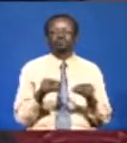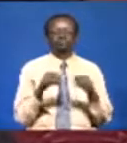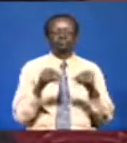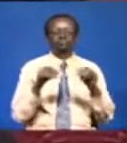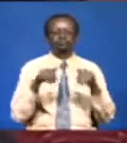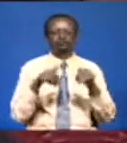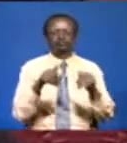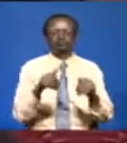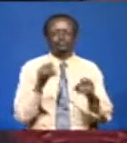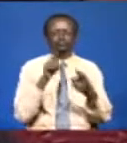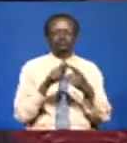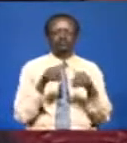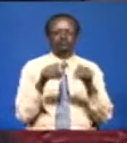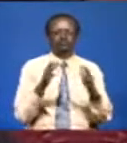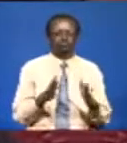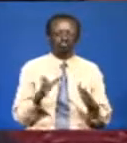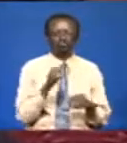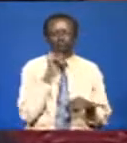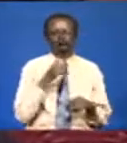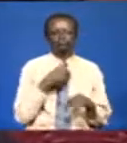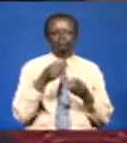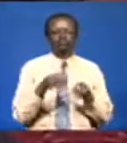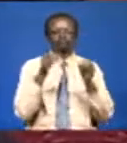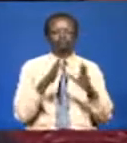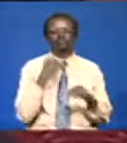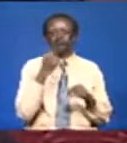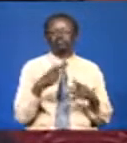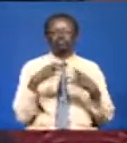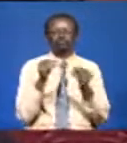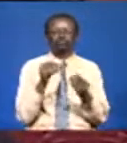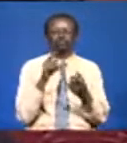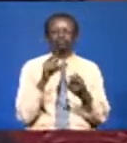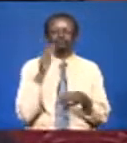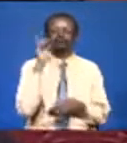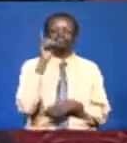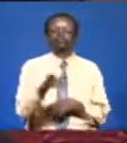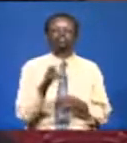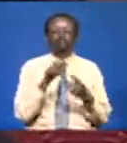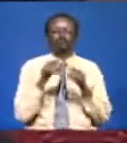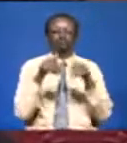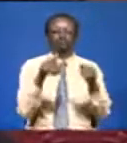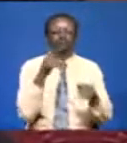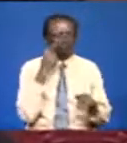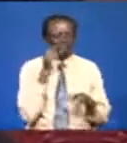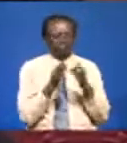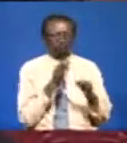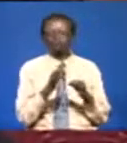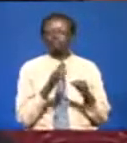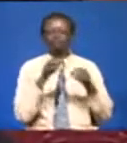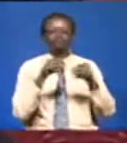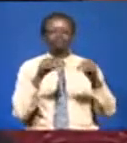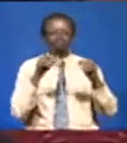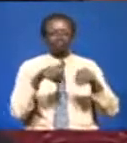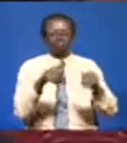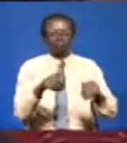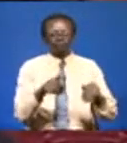extension officers who go direct to the farmer to see whether they are utilizing the fertilizer well, whether they are growing the crops the